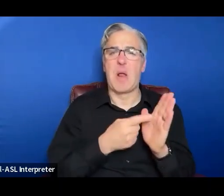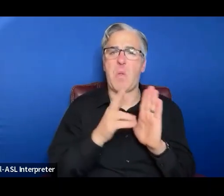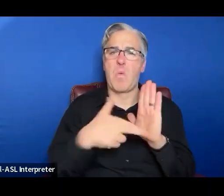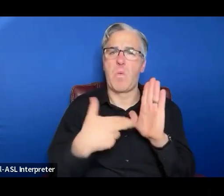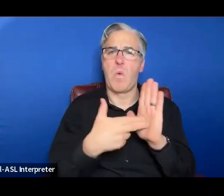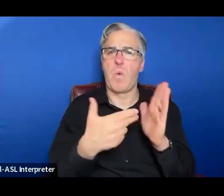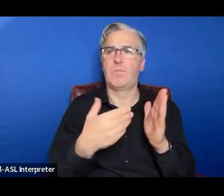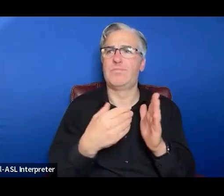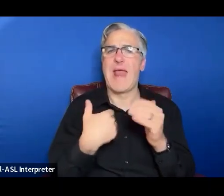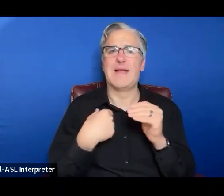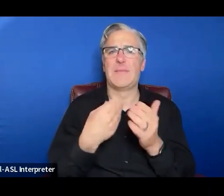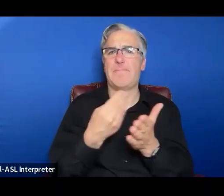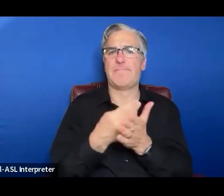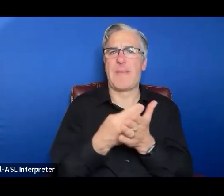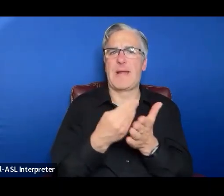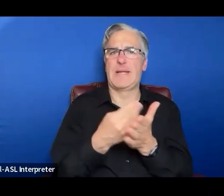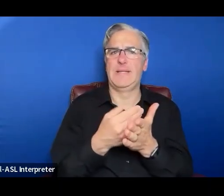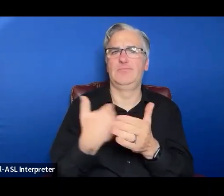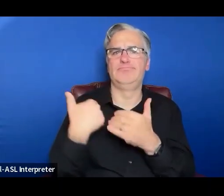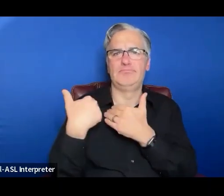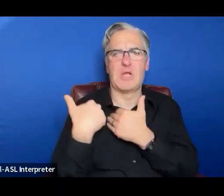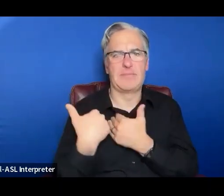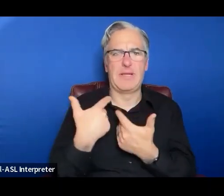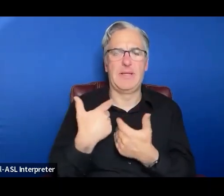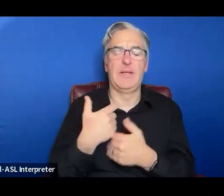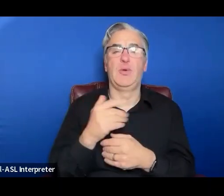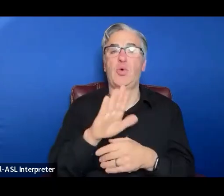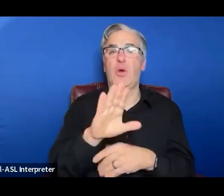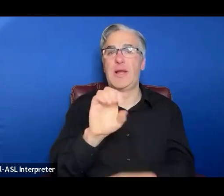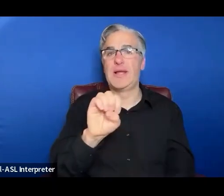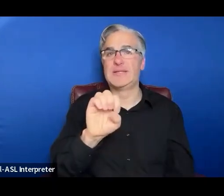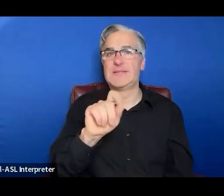duty and they have a duty to your estate.